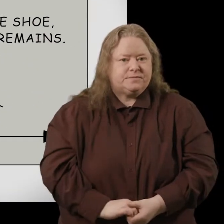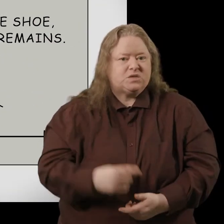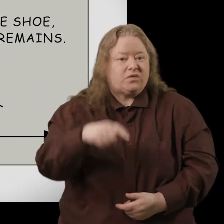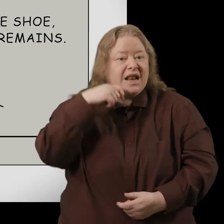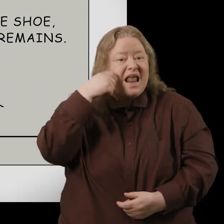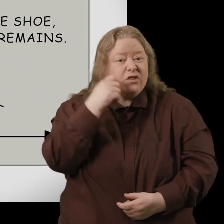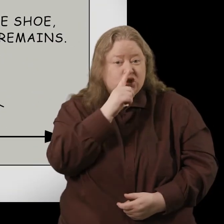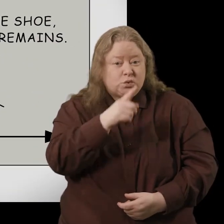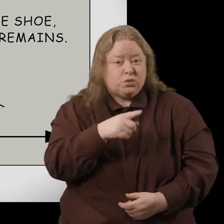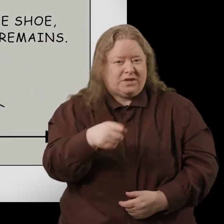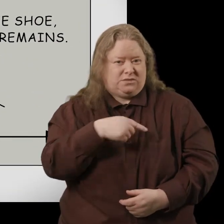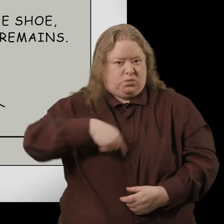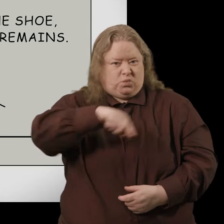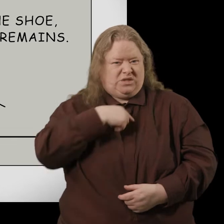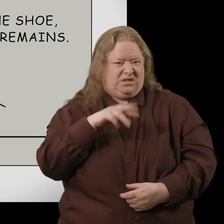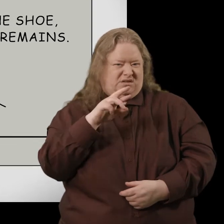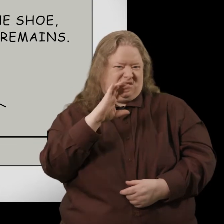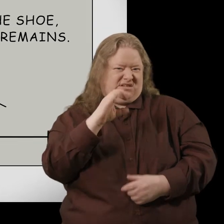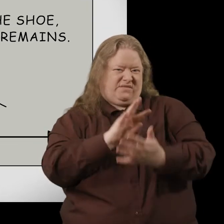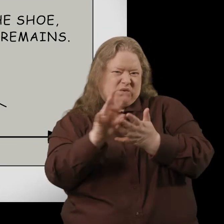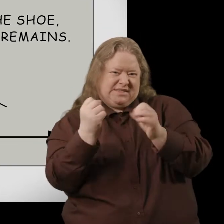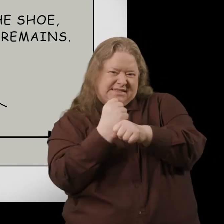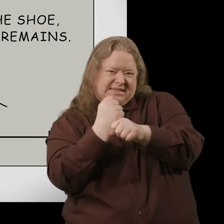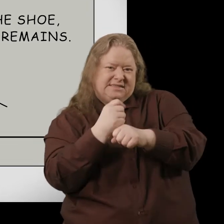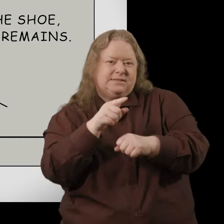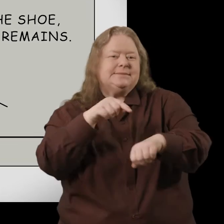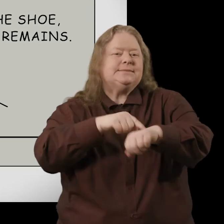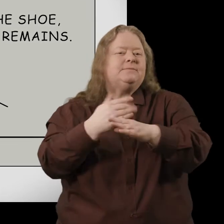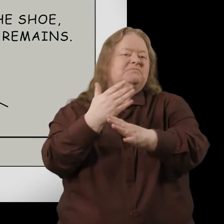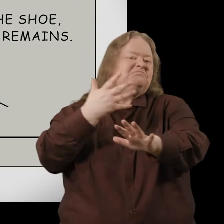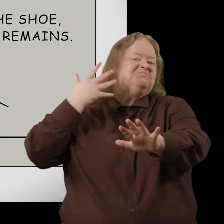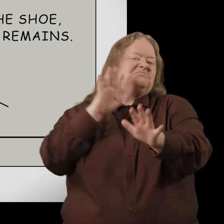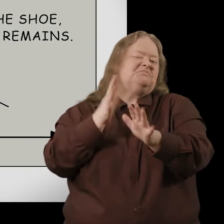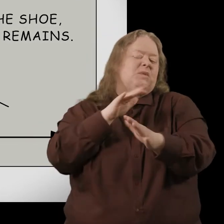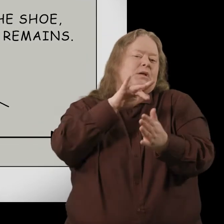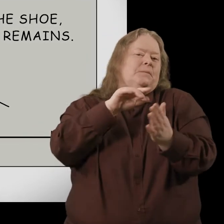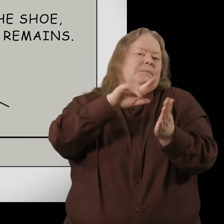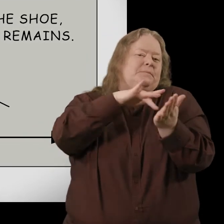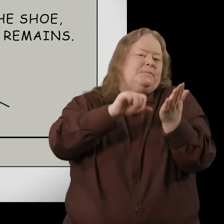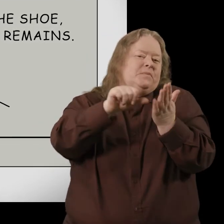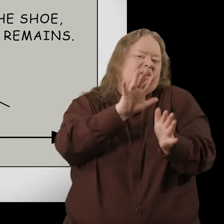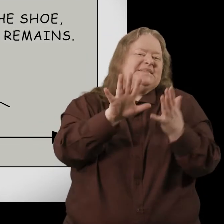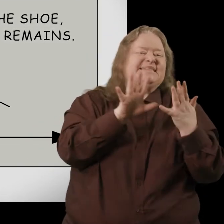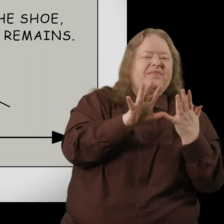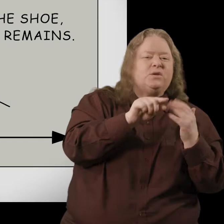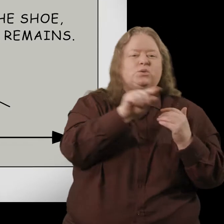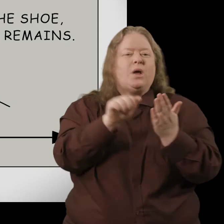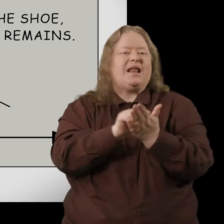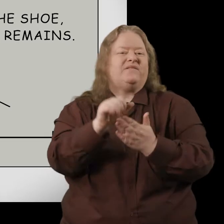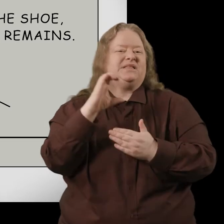So the leather shoe that we radiocarbon dated dates from the medieval period, so the 10th to 11th century.